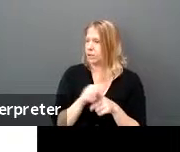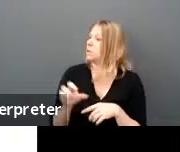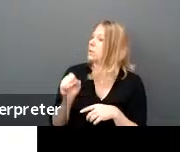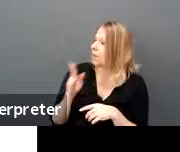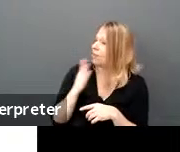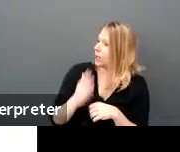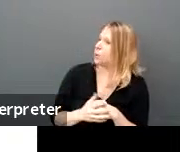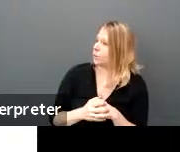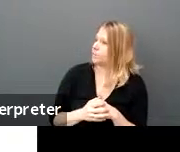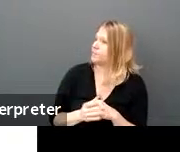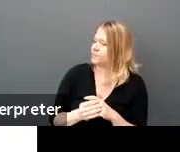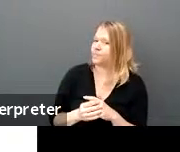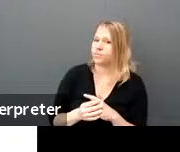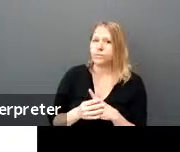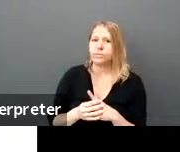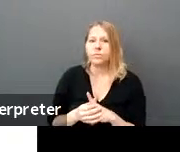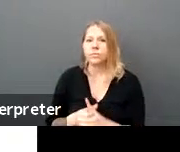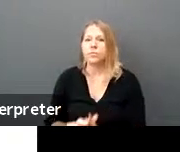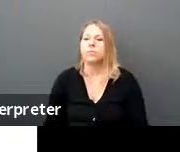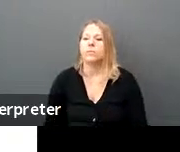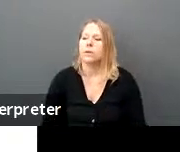thank you. Okay.